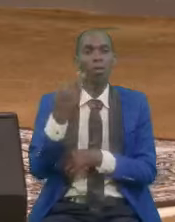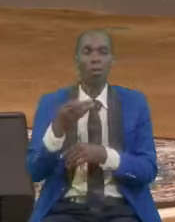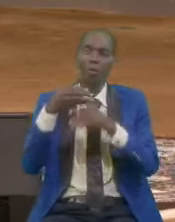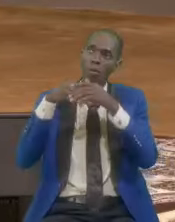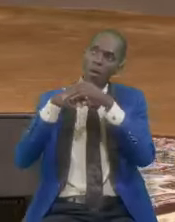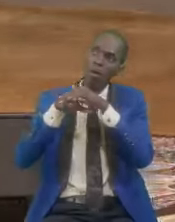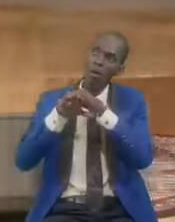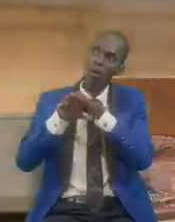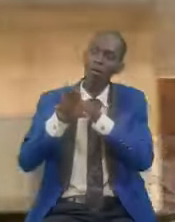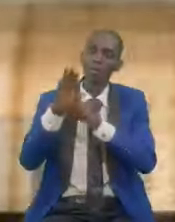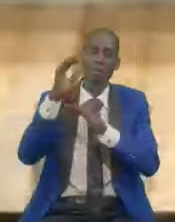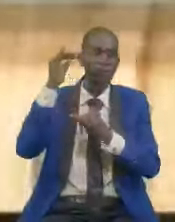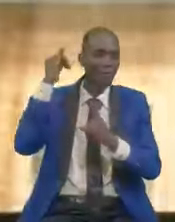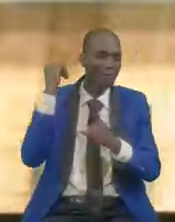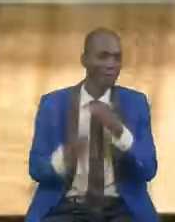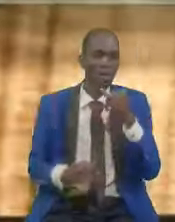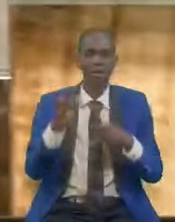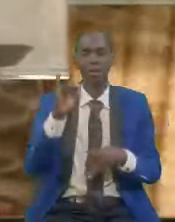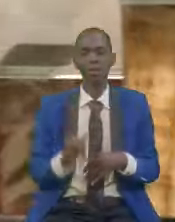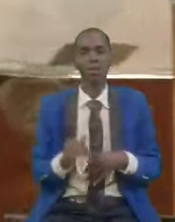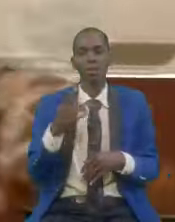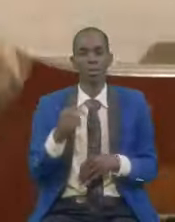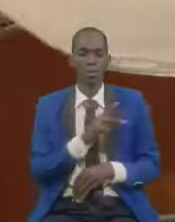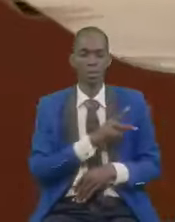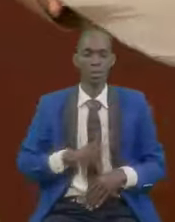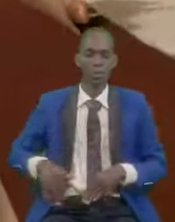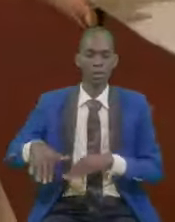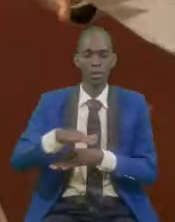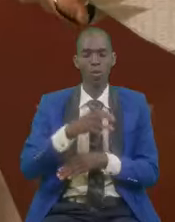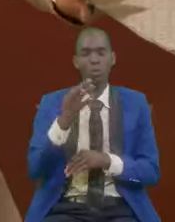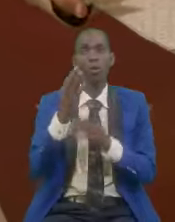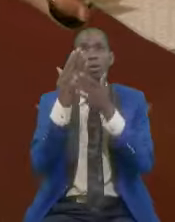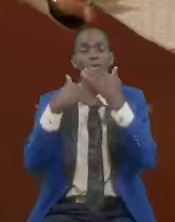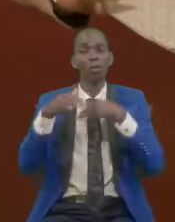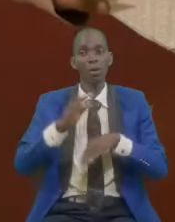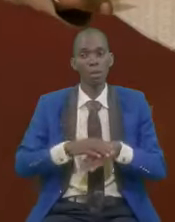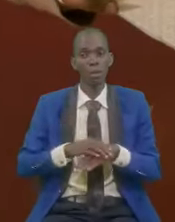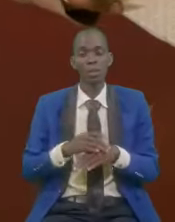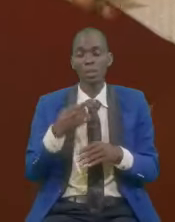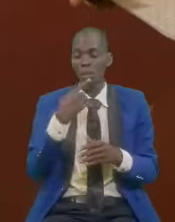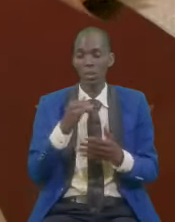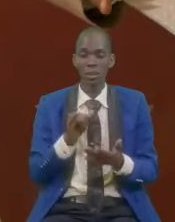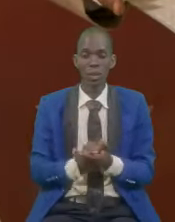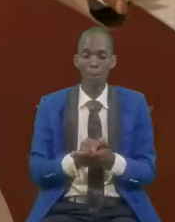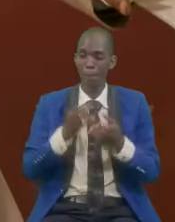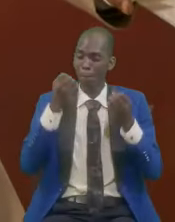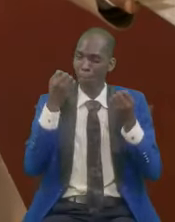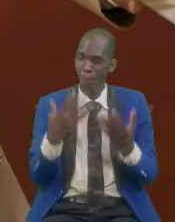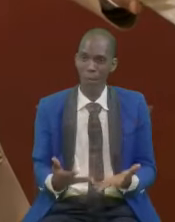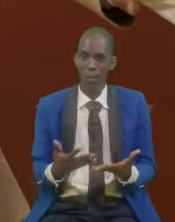entering finally the kingdom of heaven. It says many,